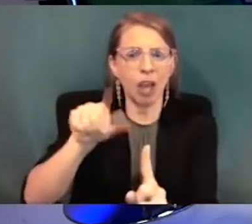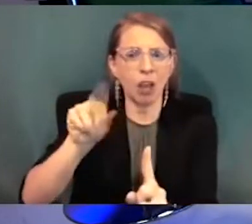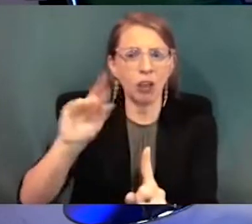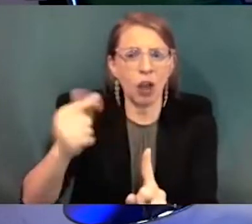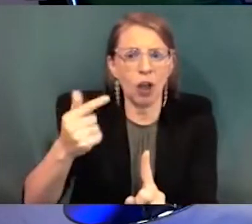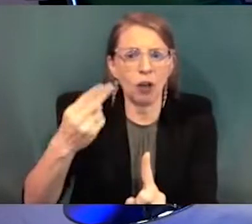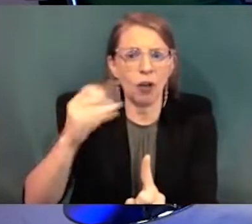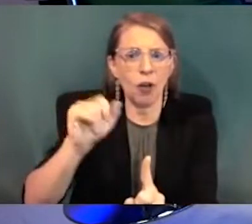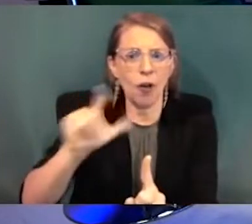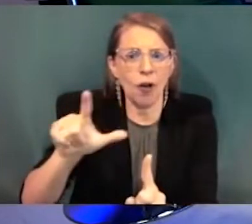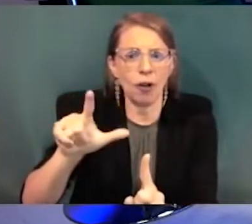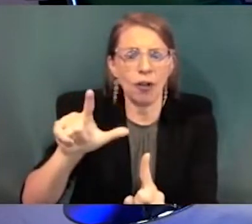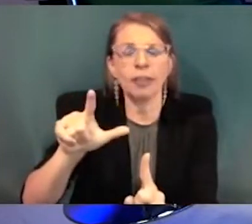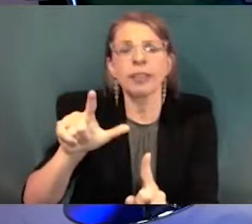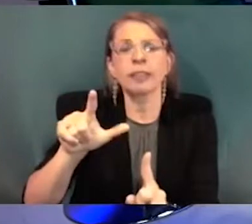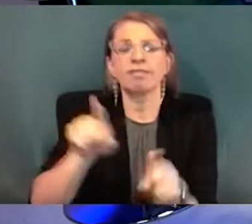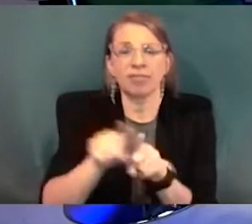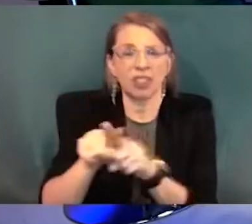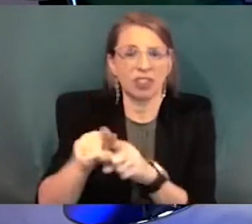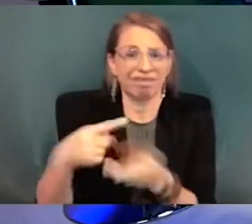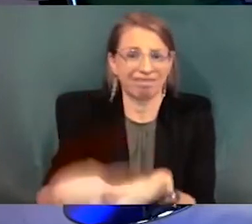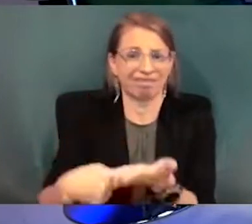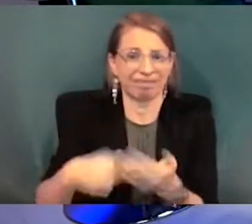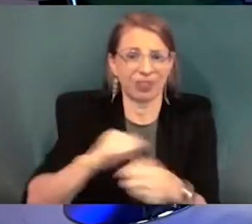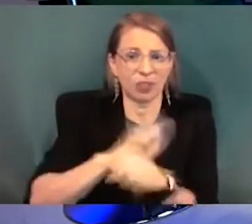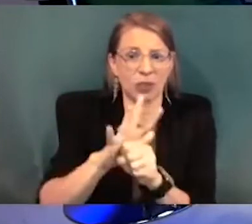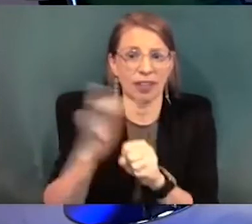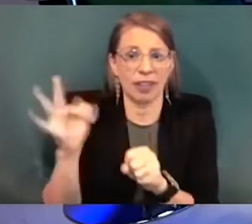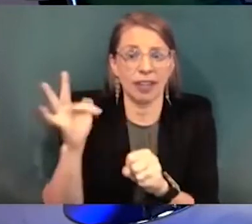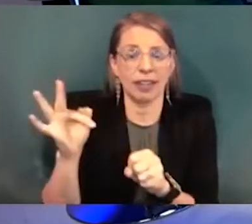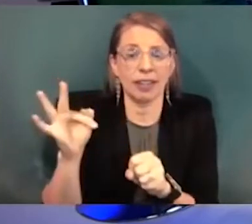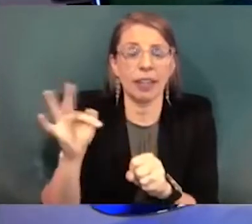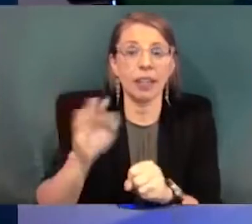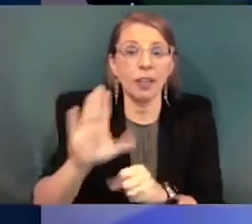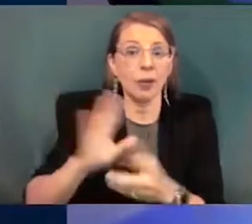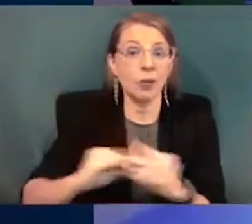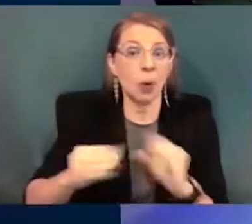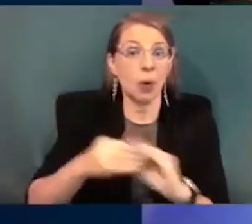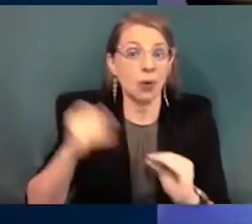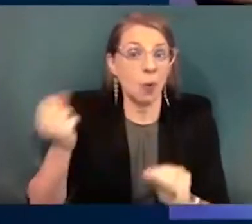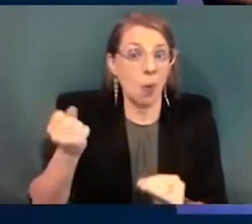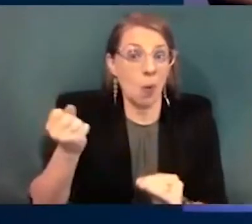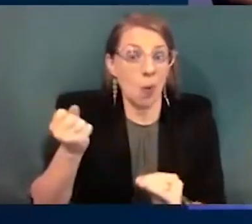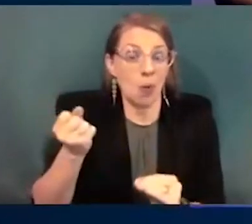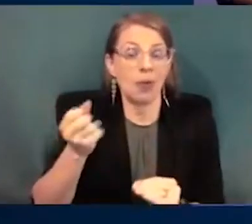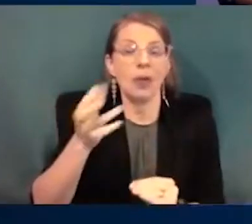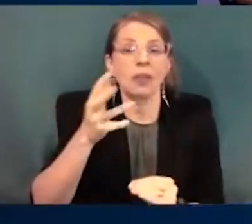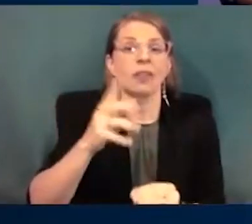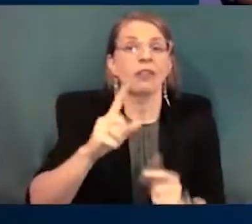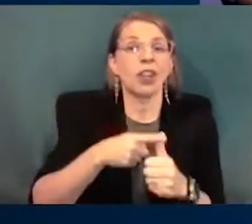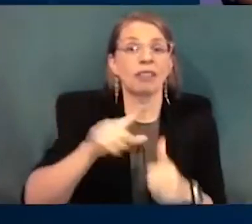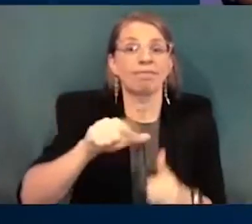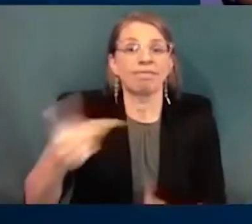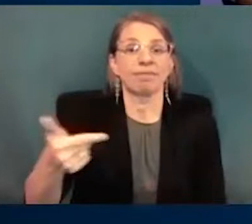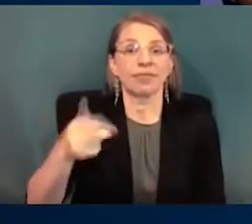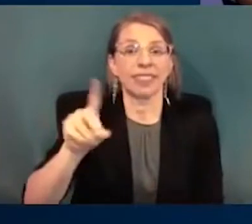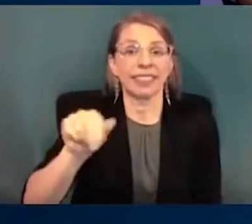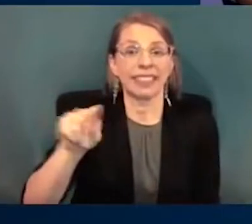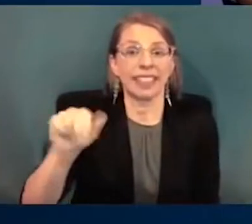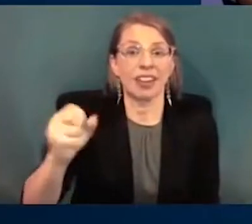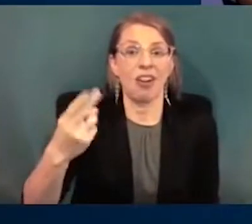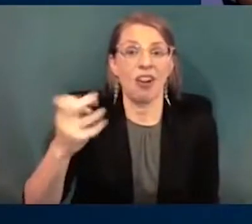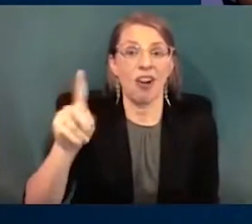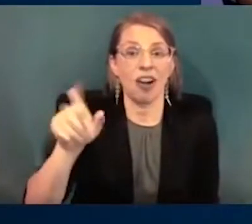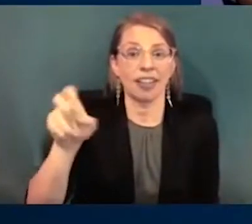talk about COVID-19. We will hear their stories in just a moment, but first, Dr. Dana Hawkinson, the Medical Director of Infection Prevention and